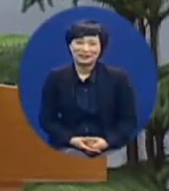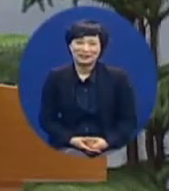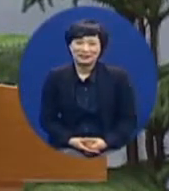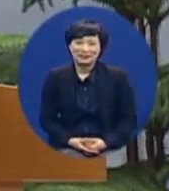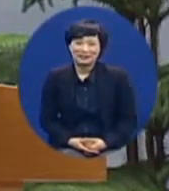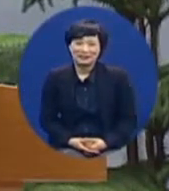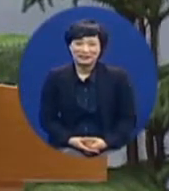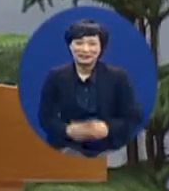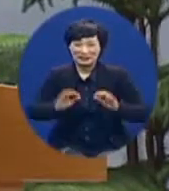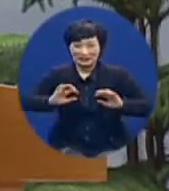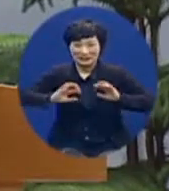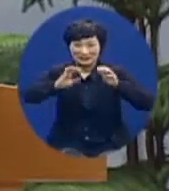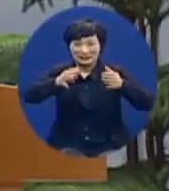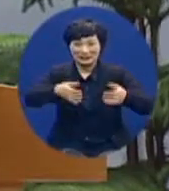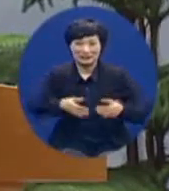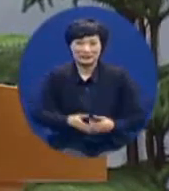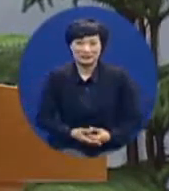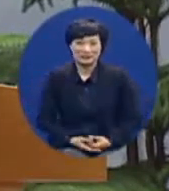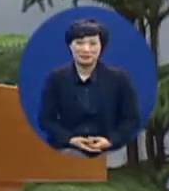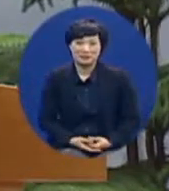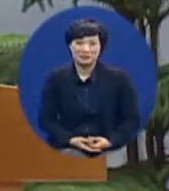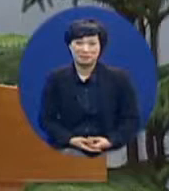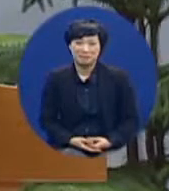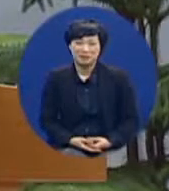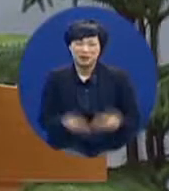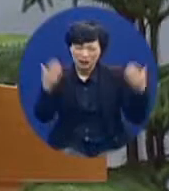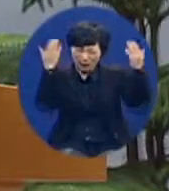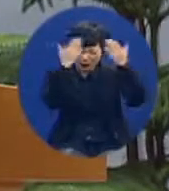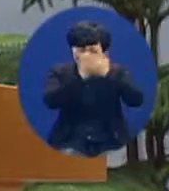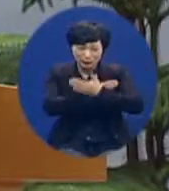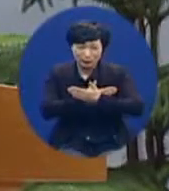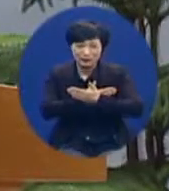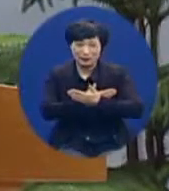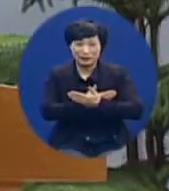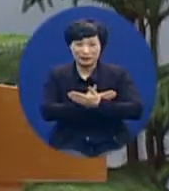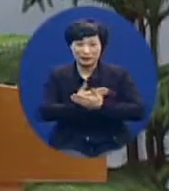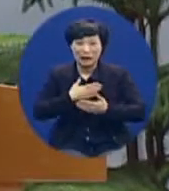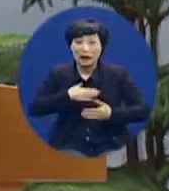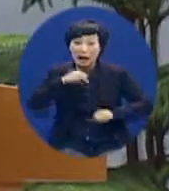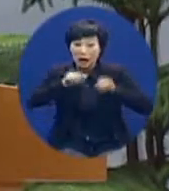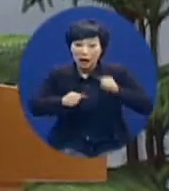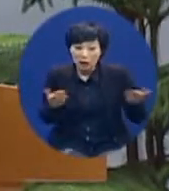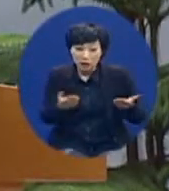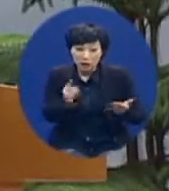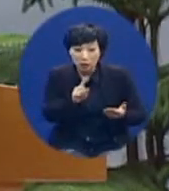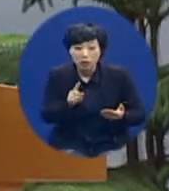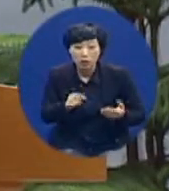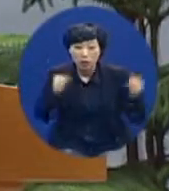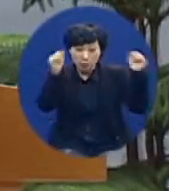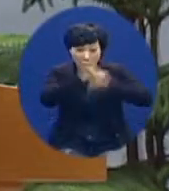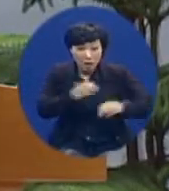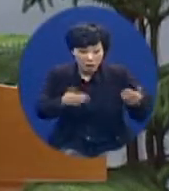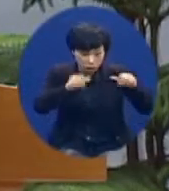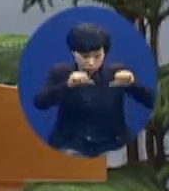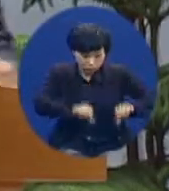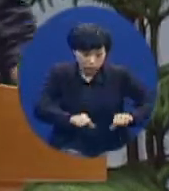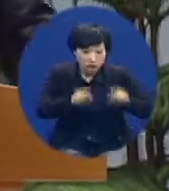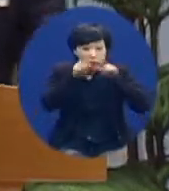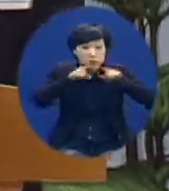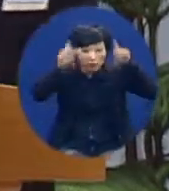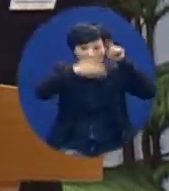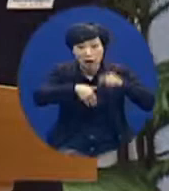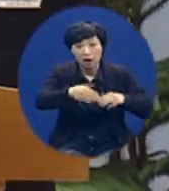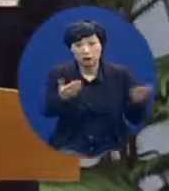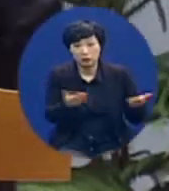The world is in the darkness. So they don't know that what they are doing is destructive and cursed. They don't know